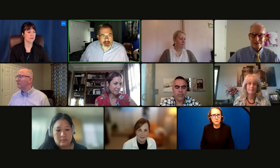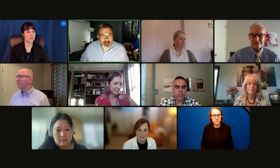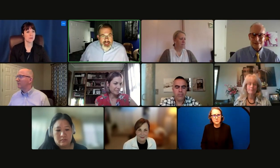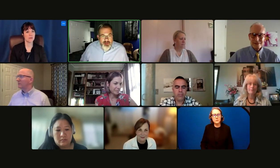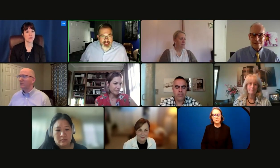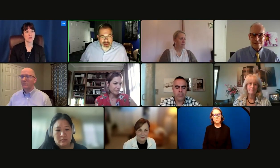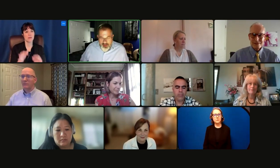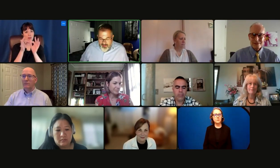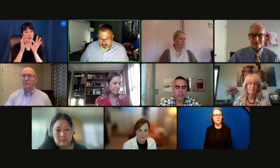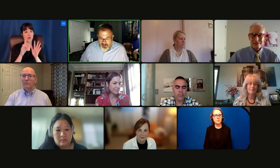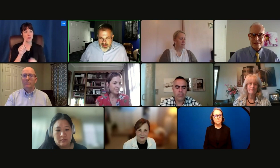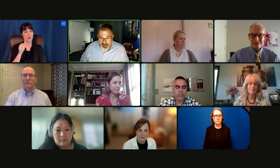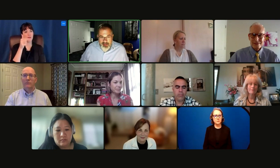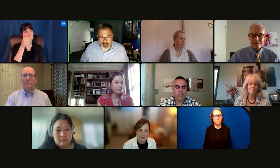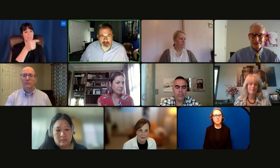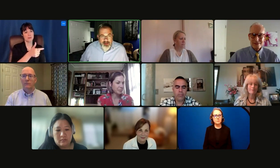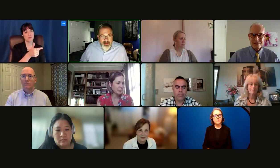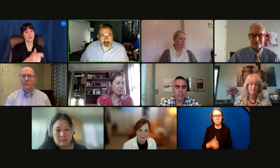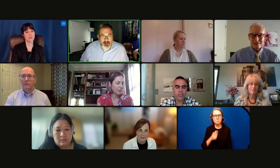And tonight we have a